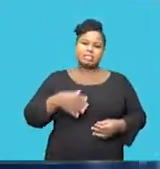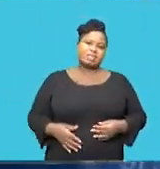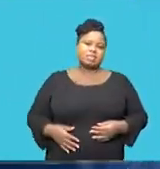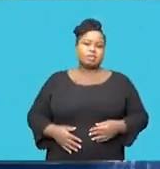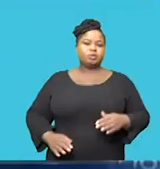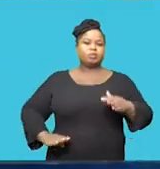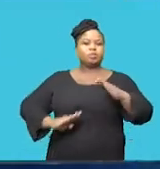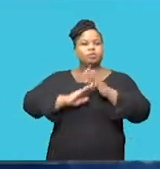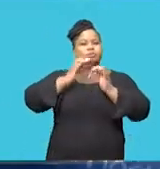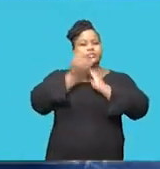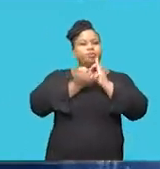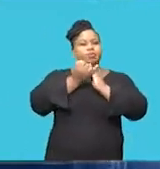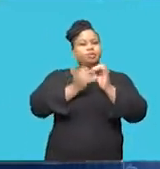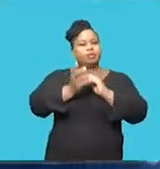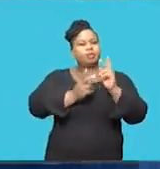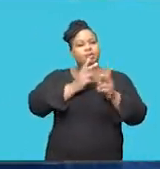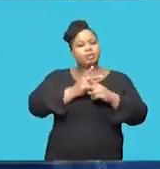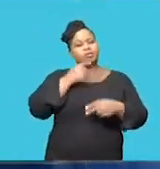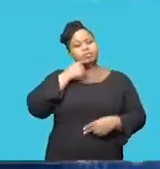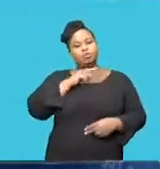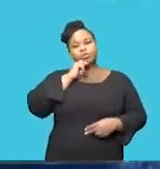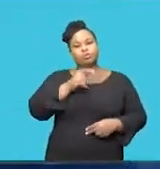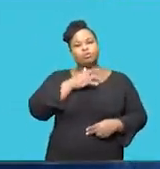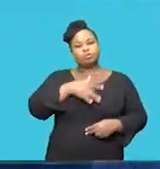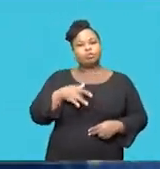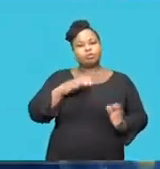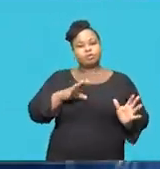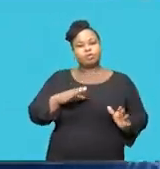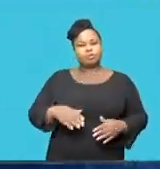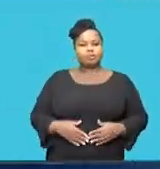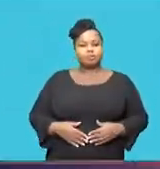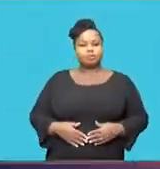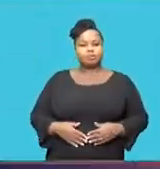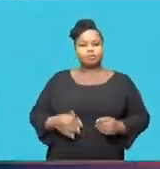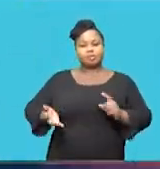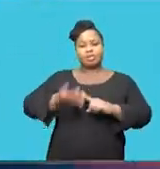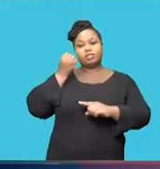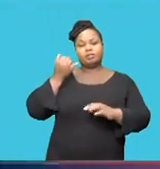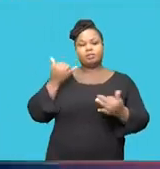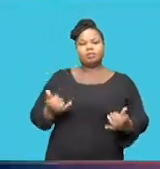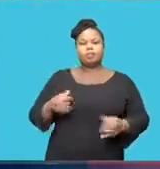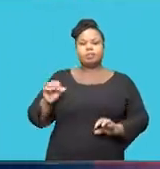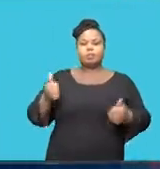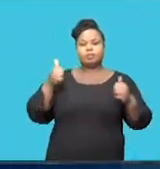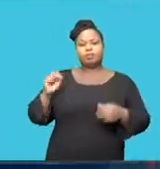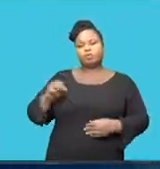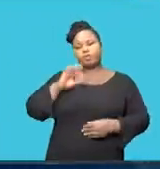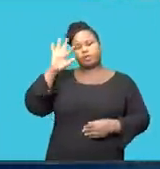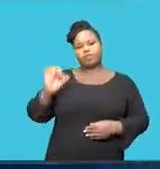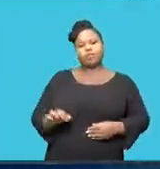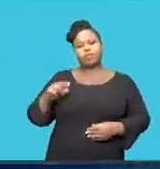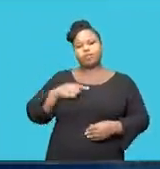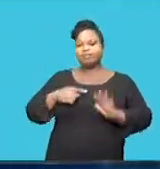among the top contenders and reaffirming their status as true champions. The remarkable achievement holds great significance for South Africa, as